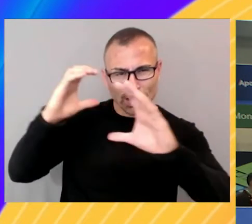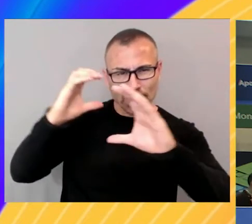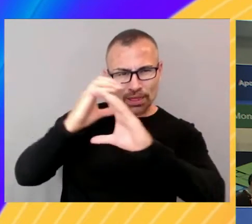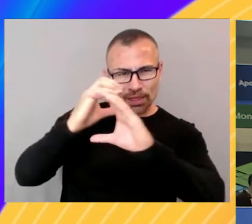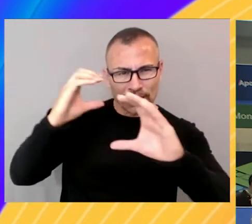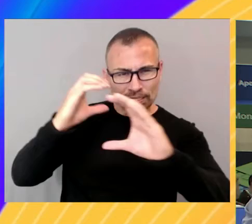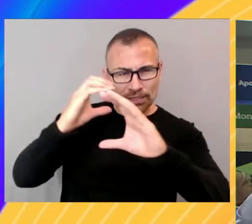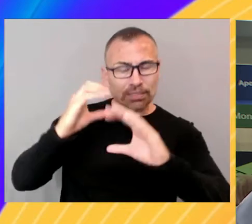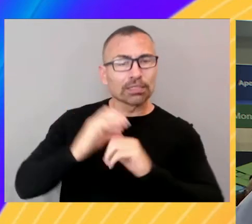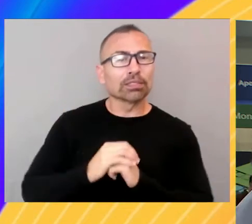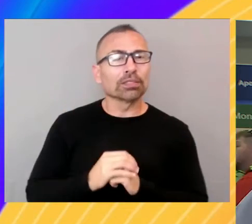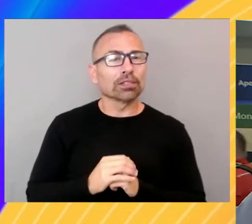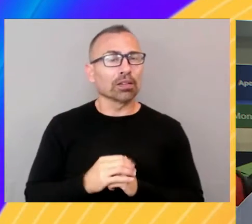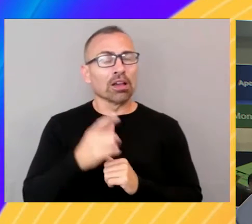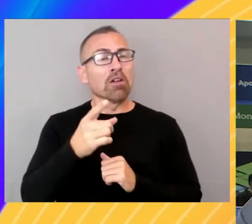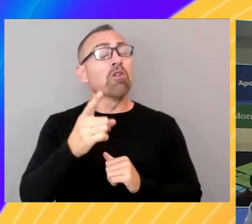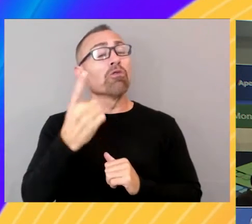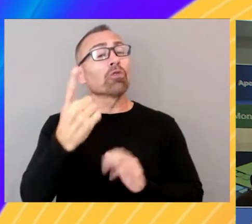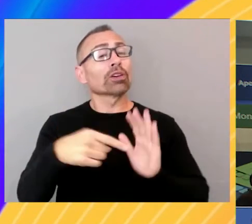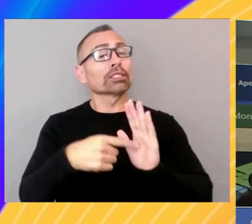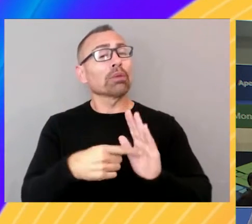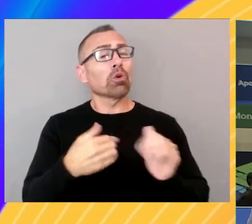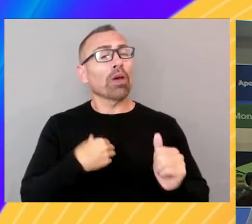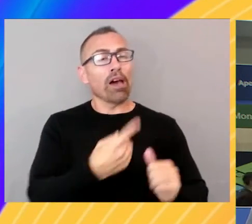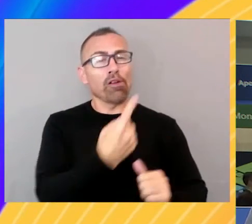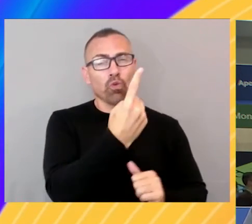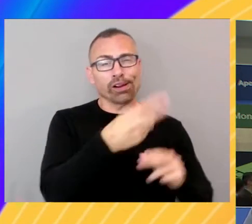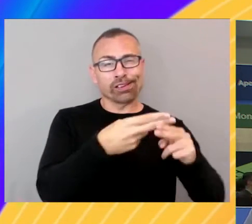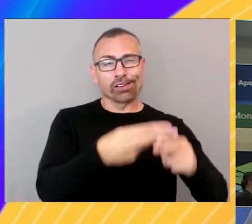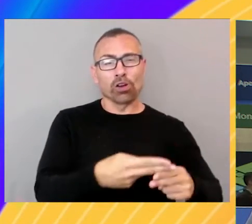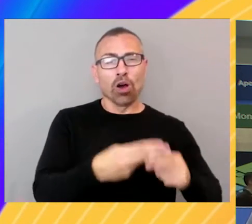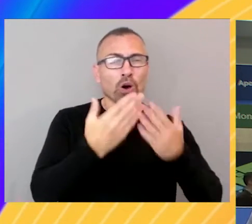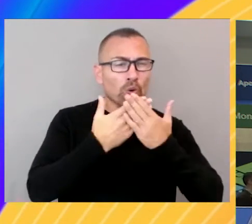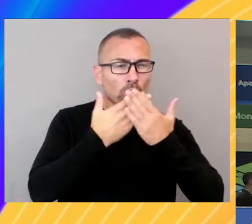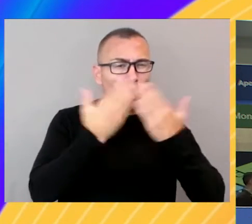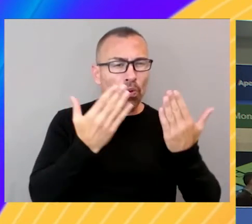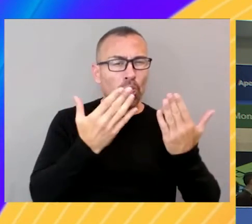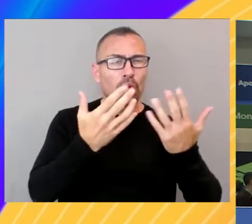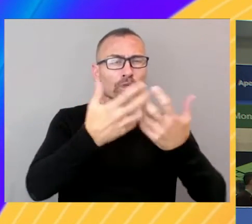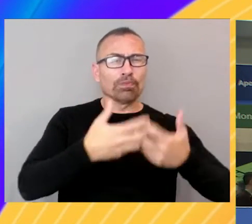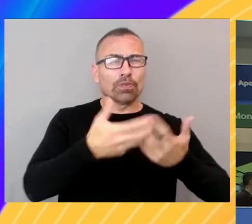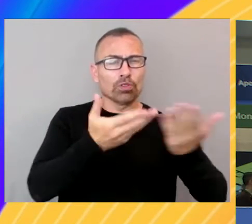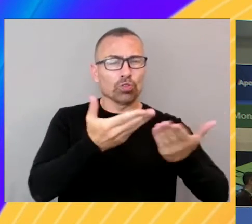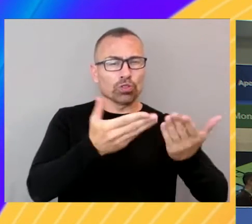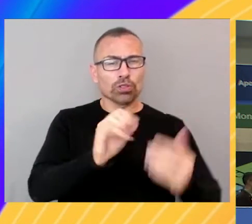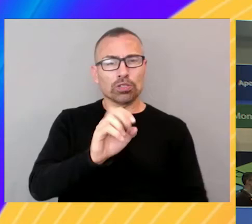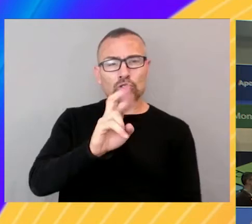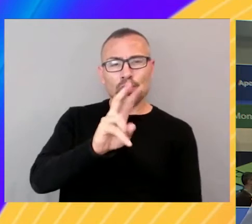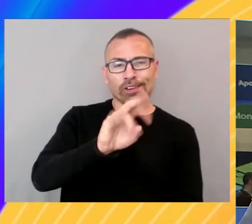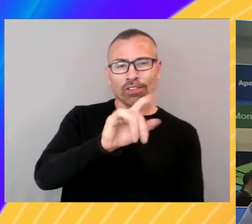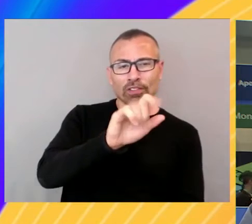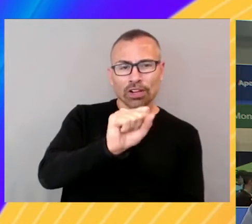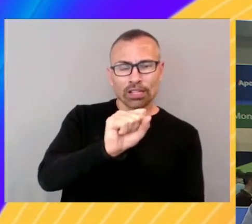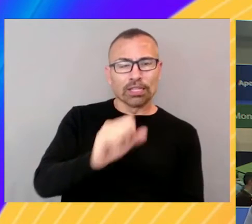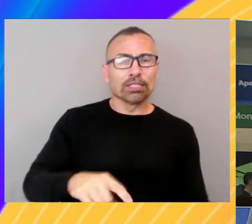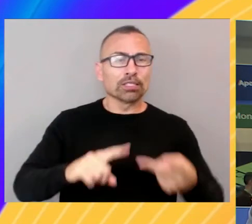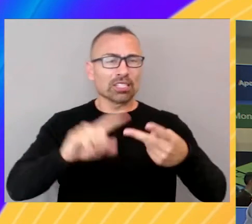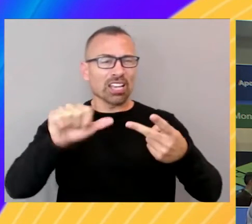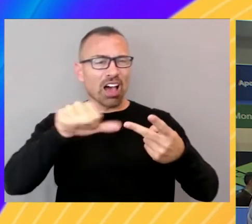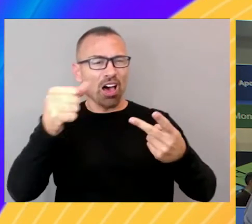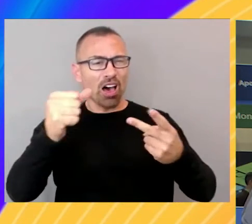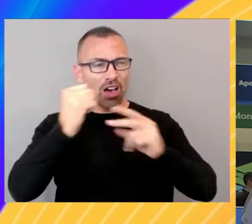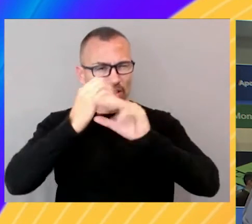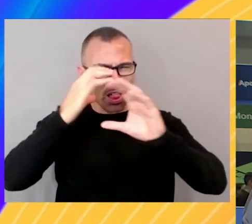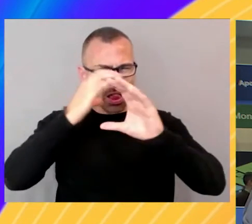there's a serverless lens that you would apply. There is a data analytics lens. And what those lenses do,